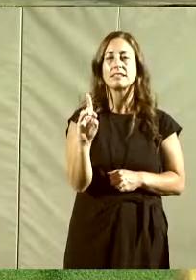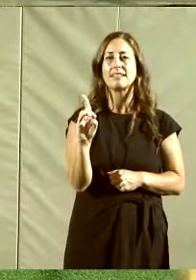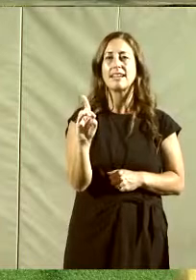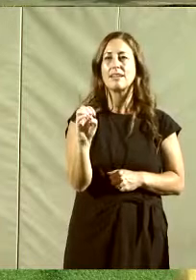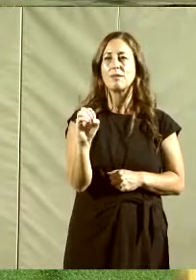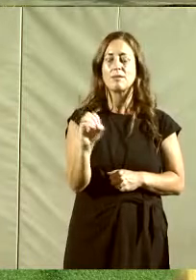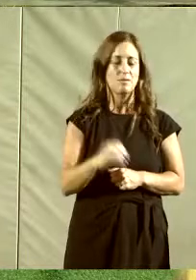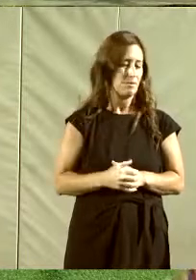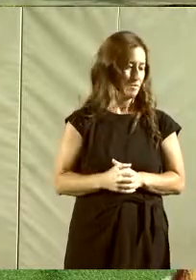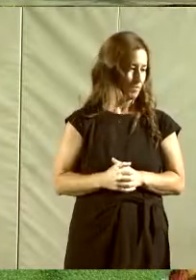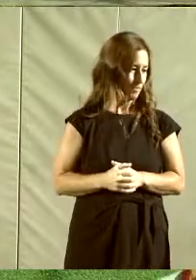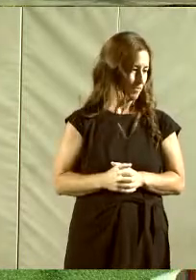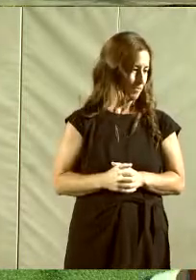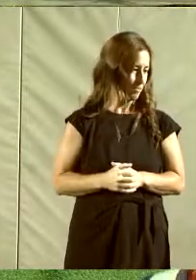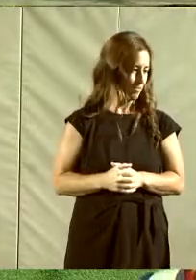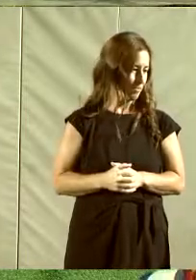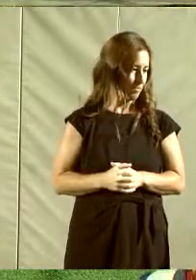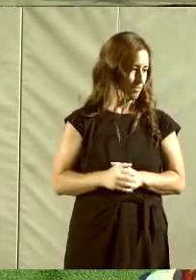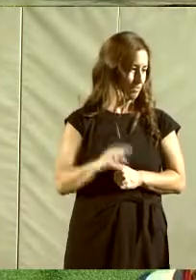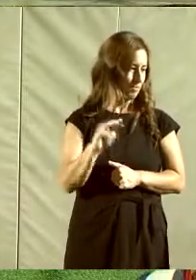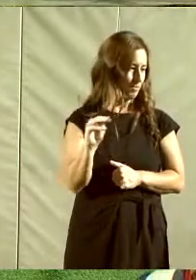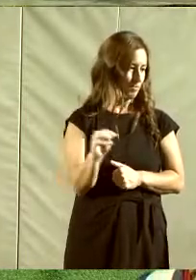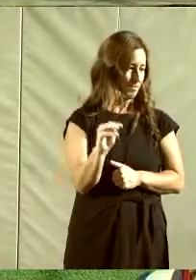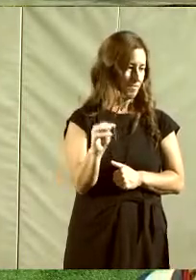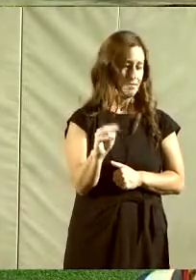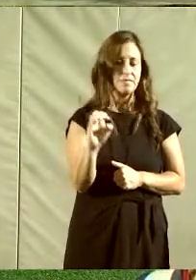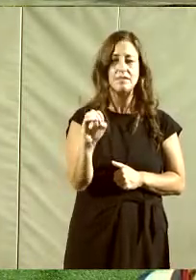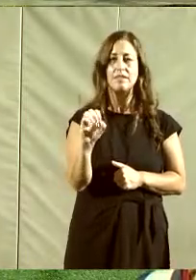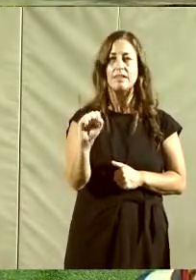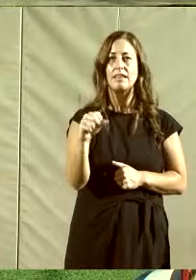Marisa Lee Espinosa.